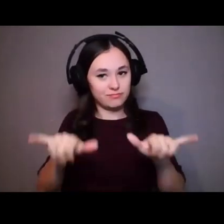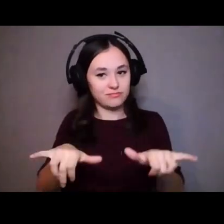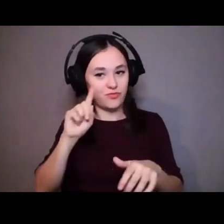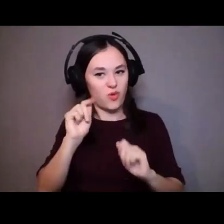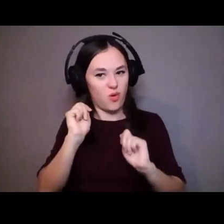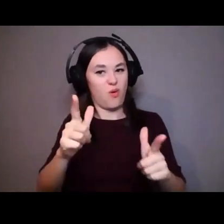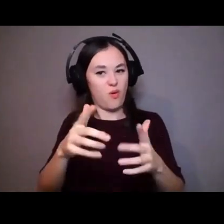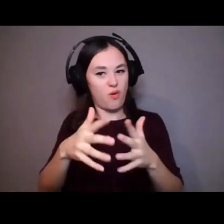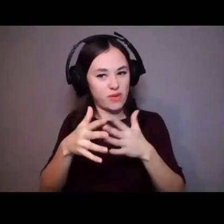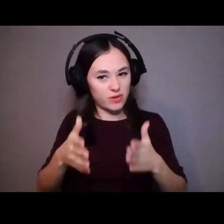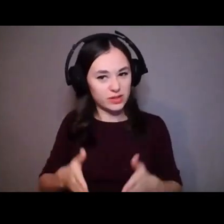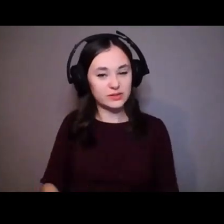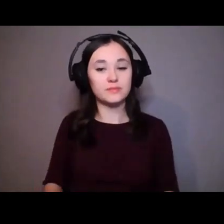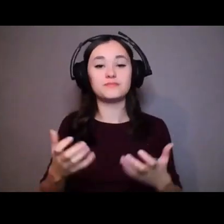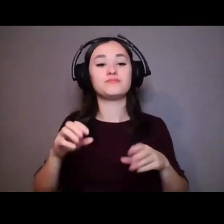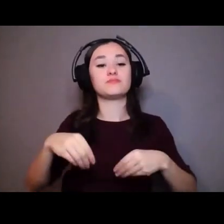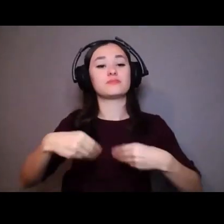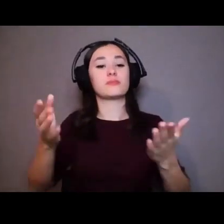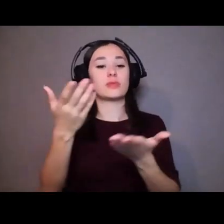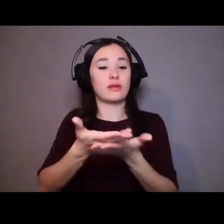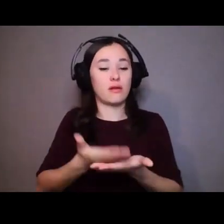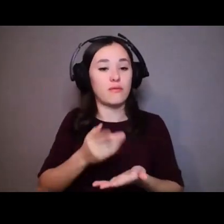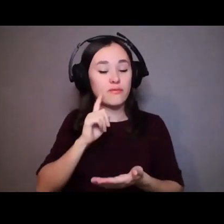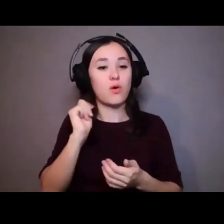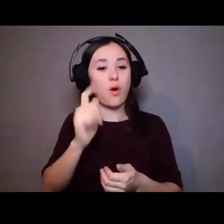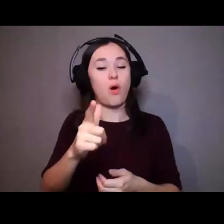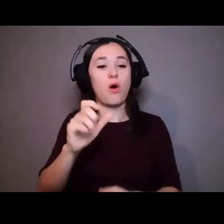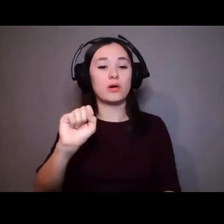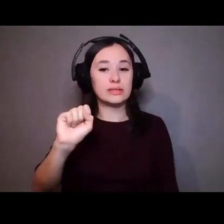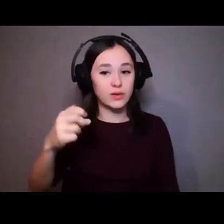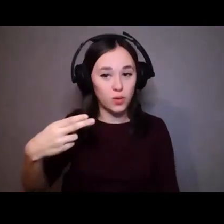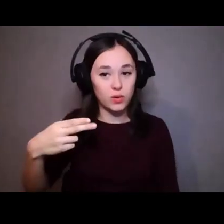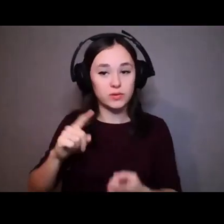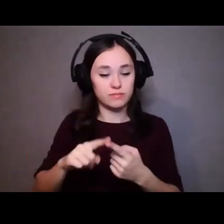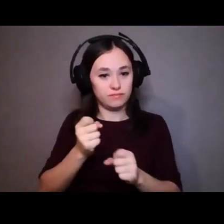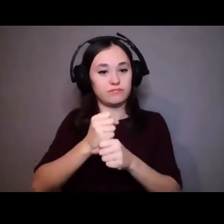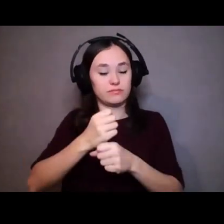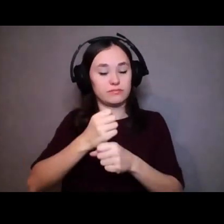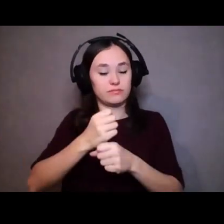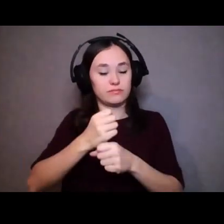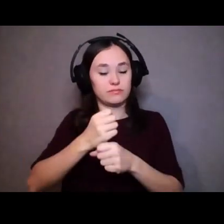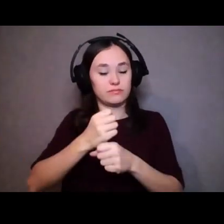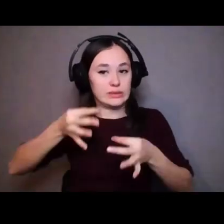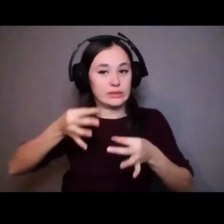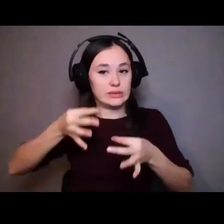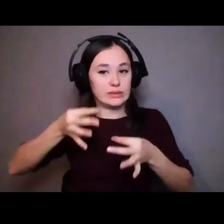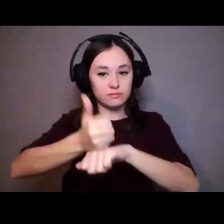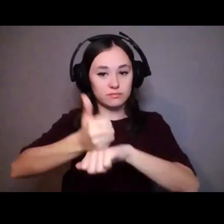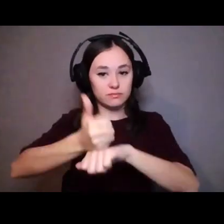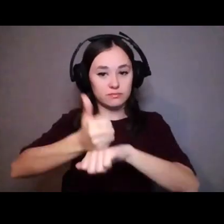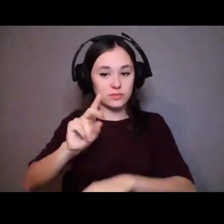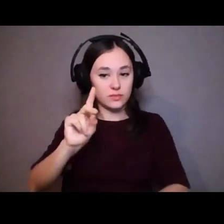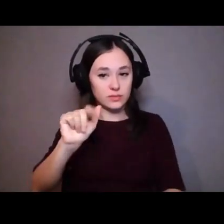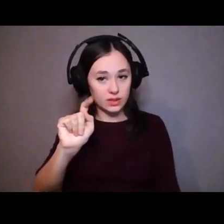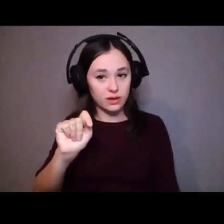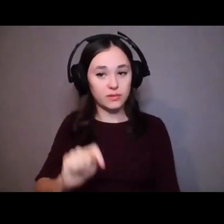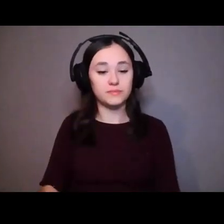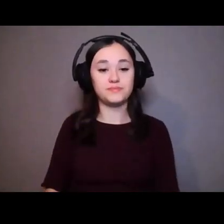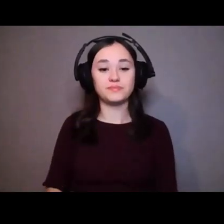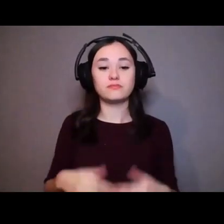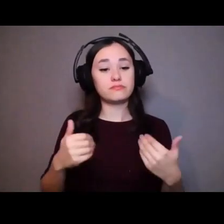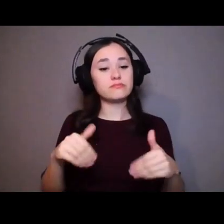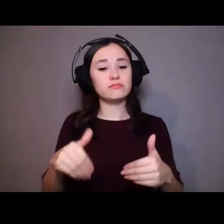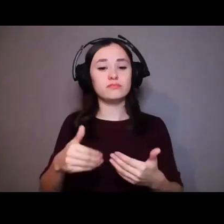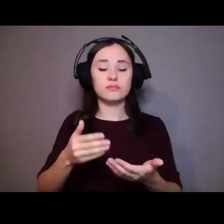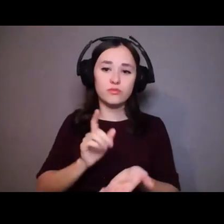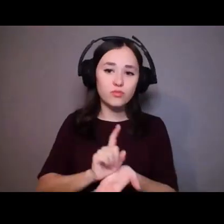to provide facts for all stakeholders to make data-driven decisions. And it's been a privilege to support Colorado as part